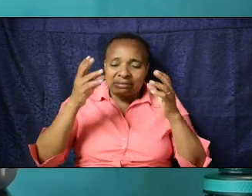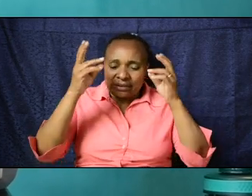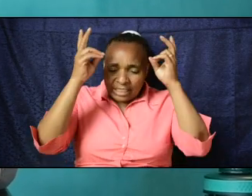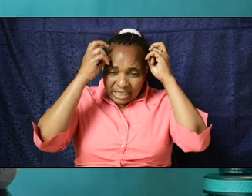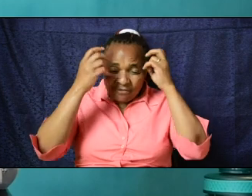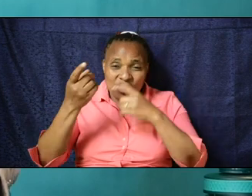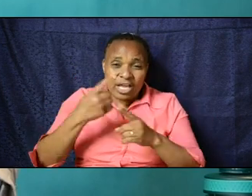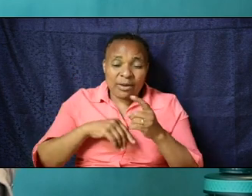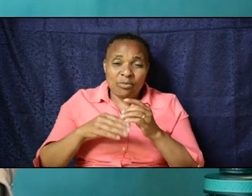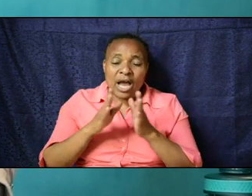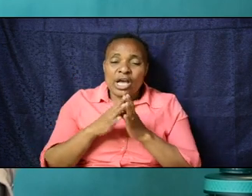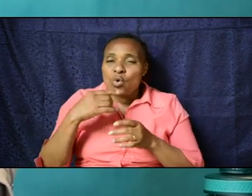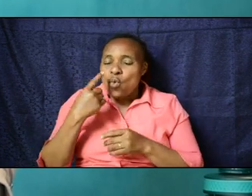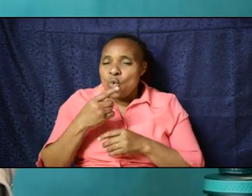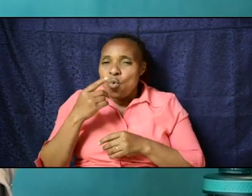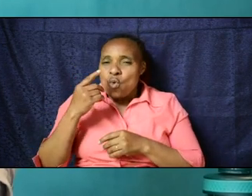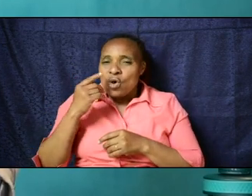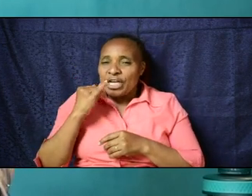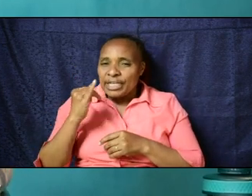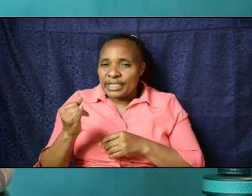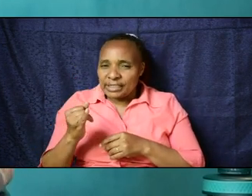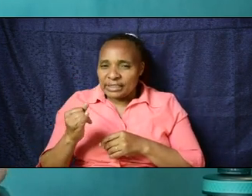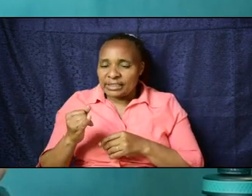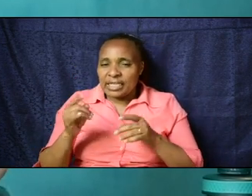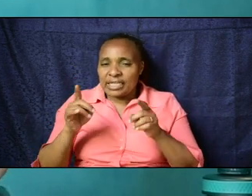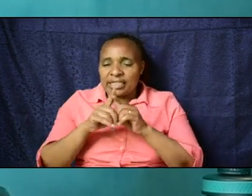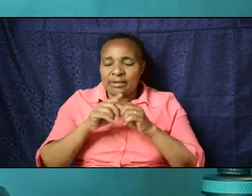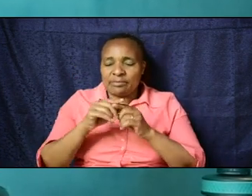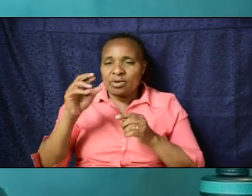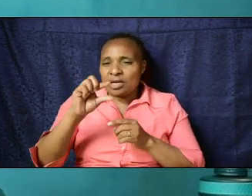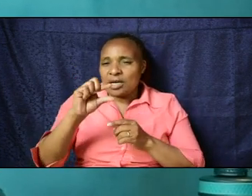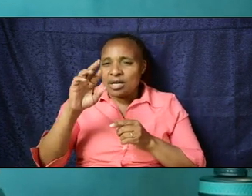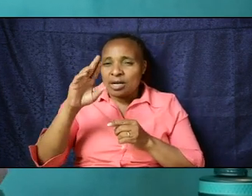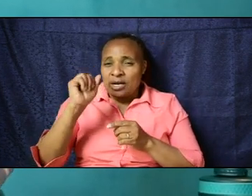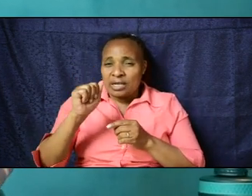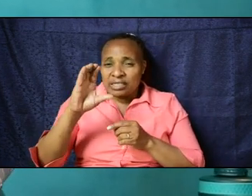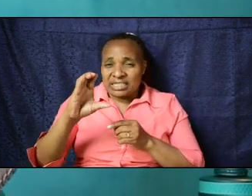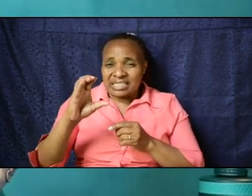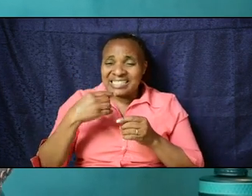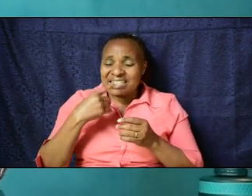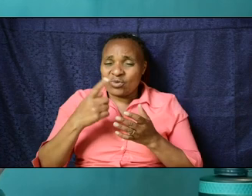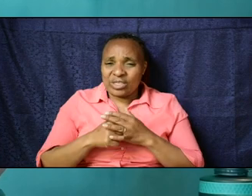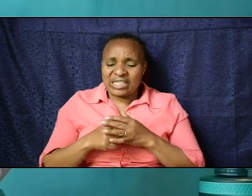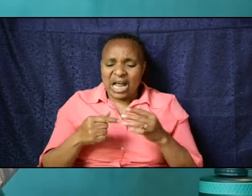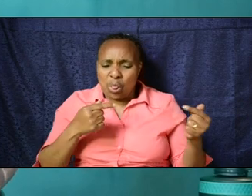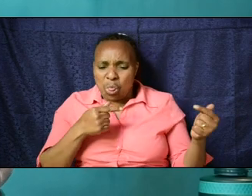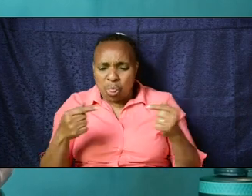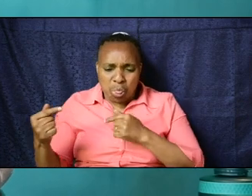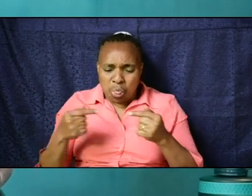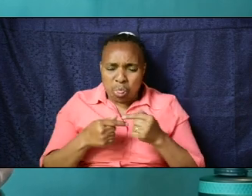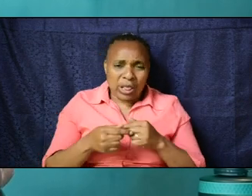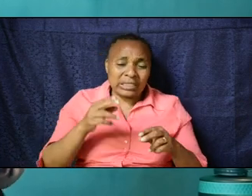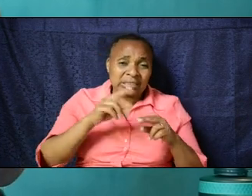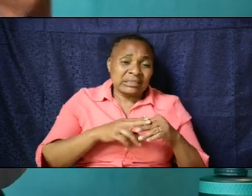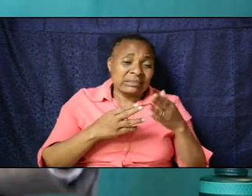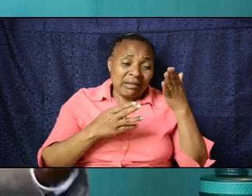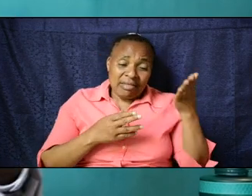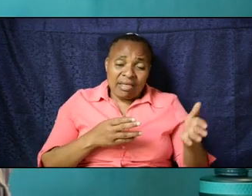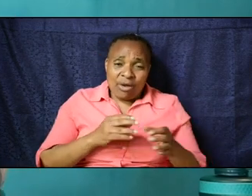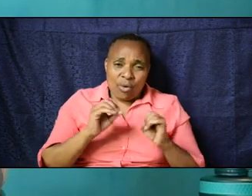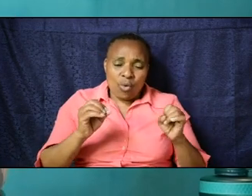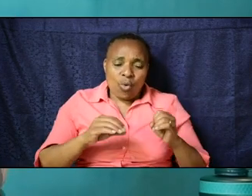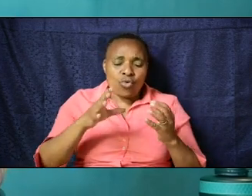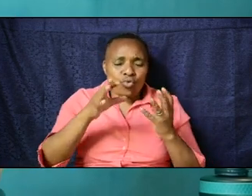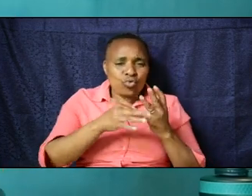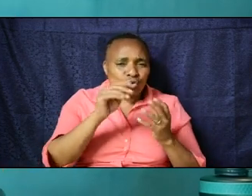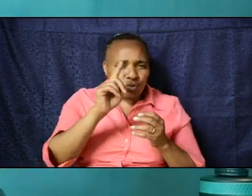he is, okay? And as Grace has said, this is a fight where you don't get to sit on the fence. You either choose one